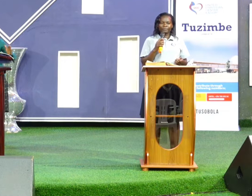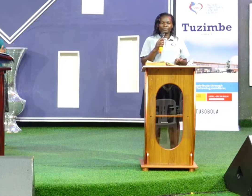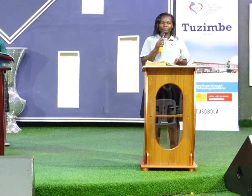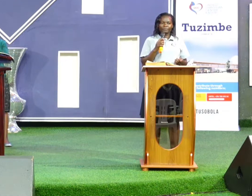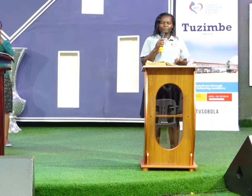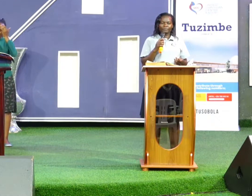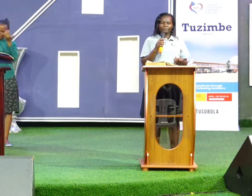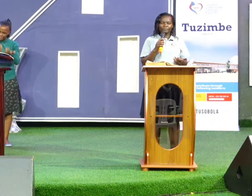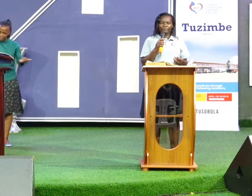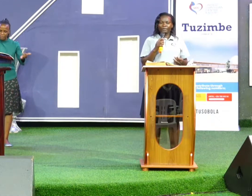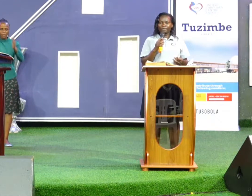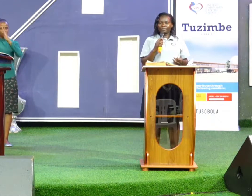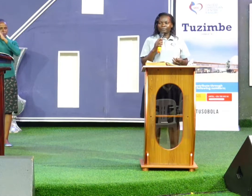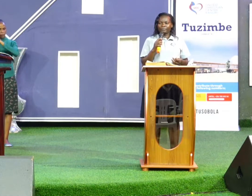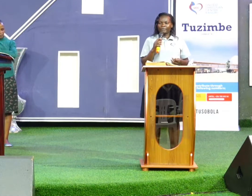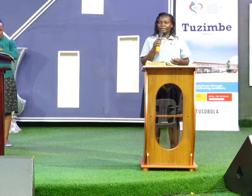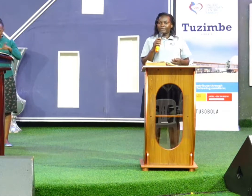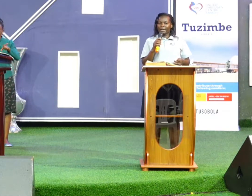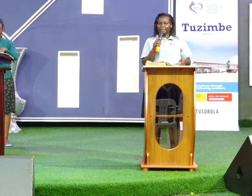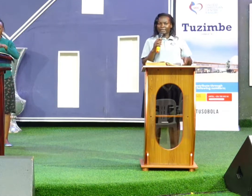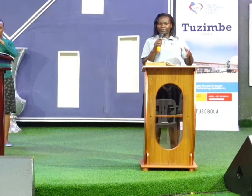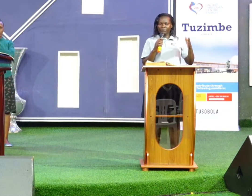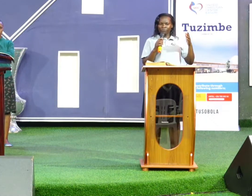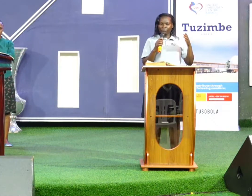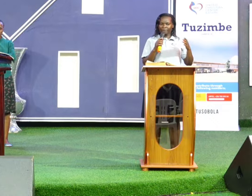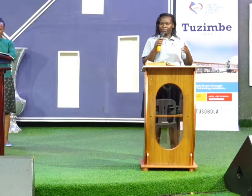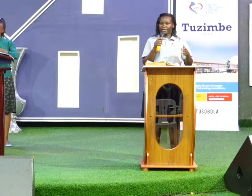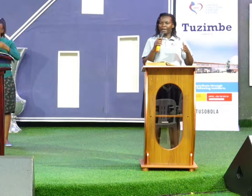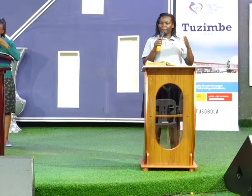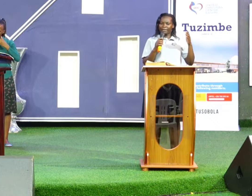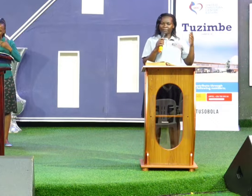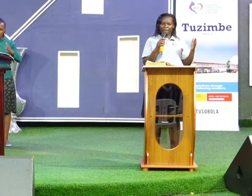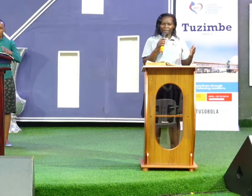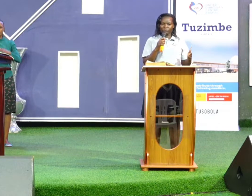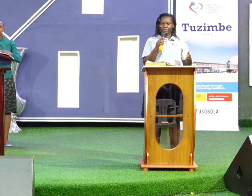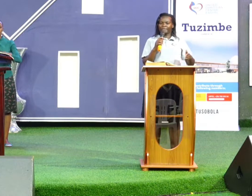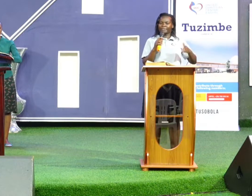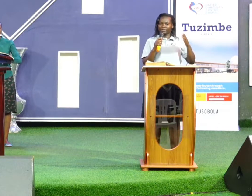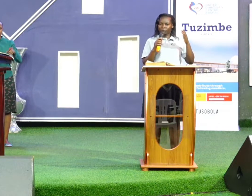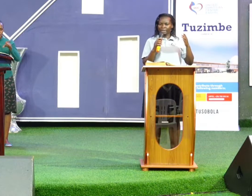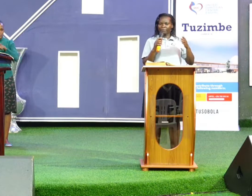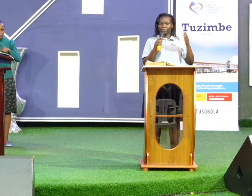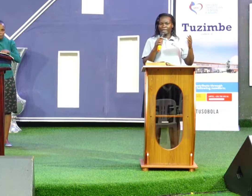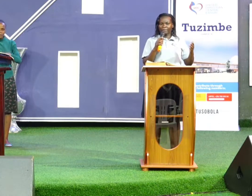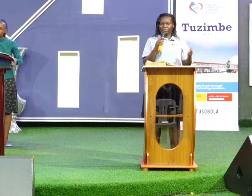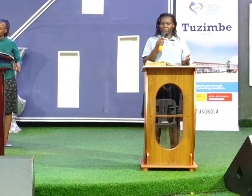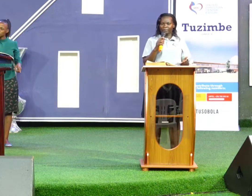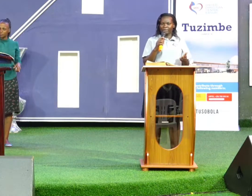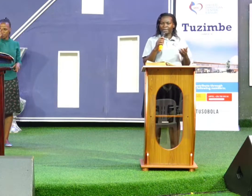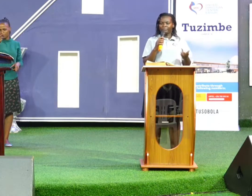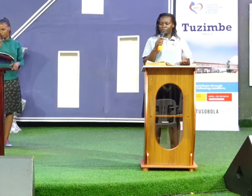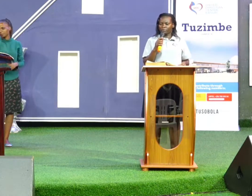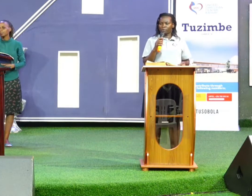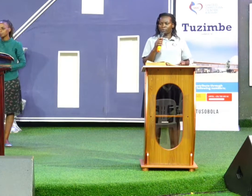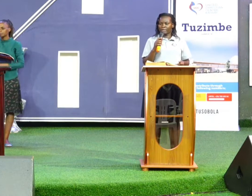open your eyes, that you will see. Era nsabire nyumba yonna abaana ba Katonda nti Katonda abikkule amaaso